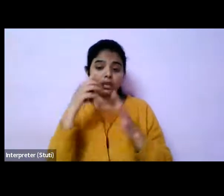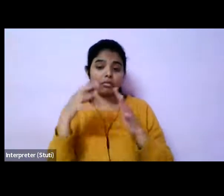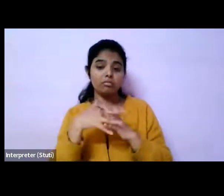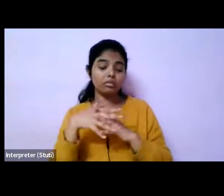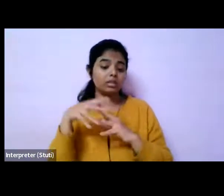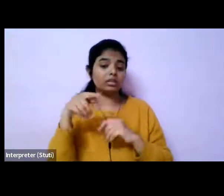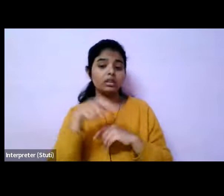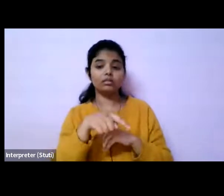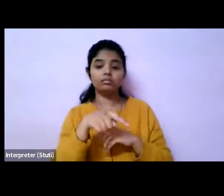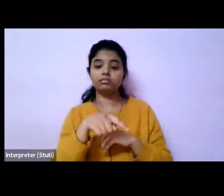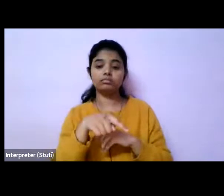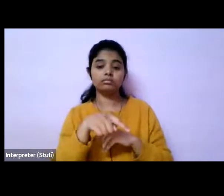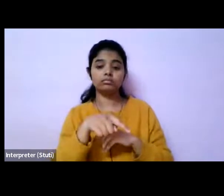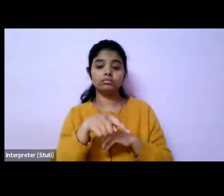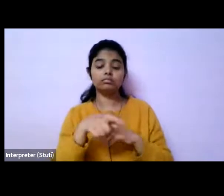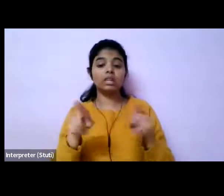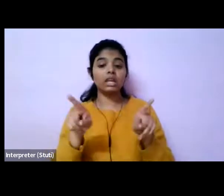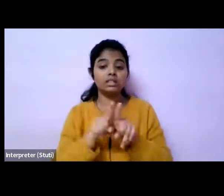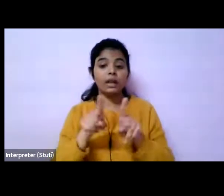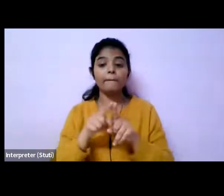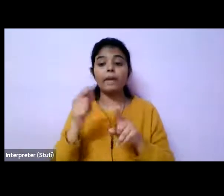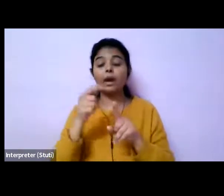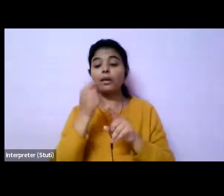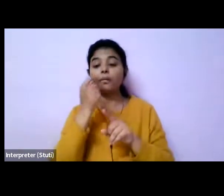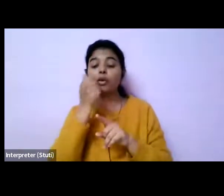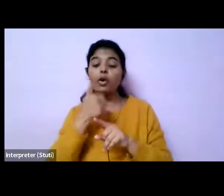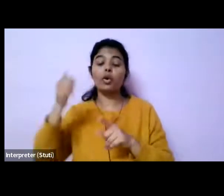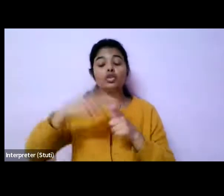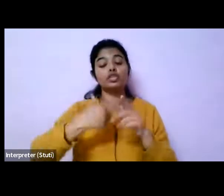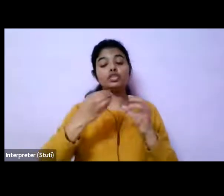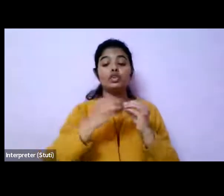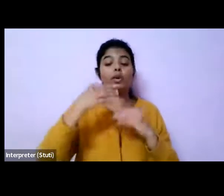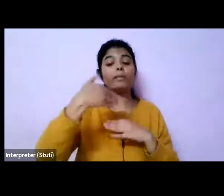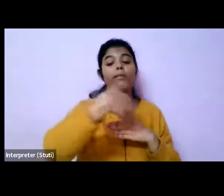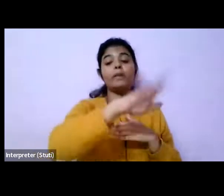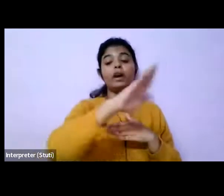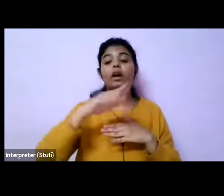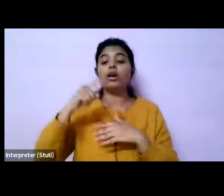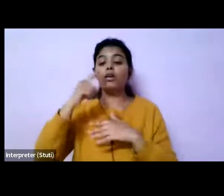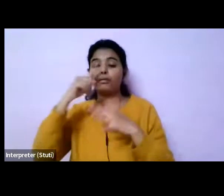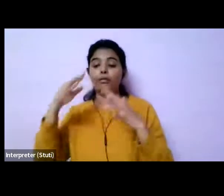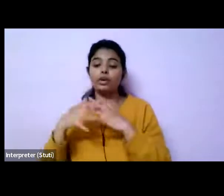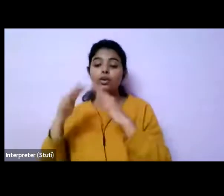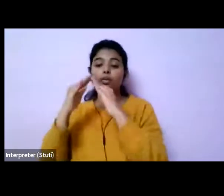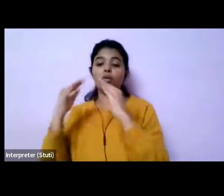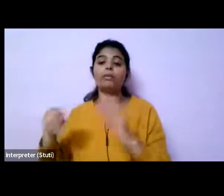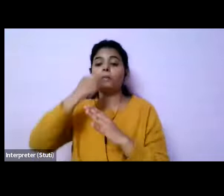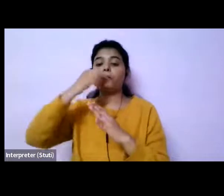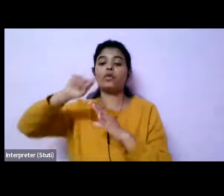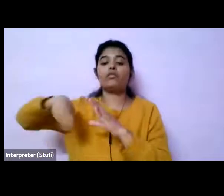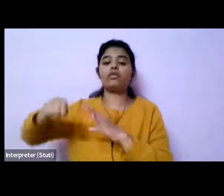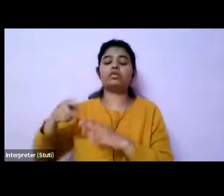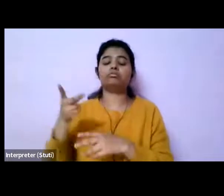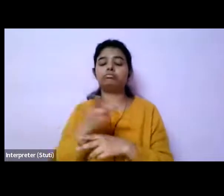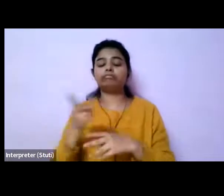cave, under quote ends. Tara, on the other hand, is a nonconformist, witty,